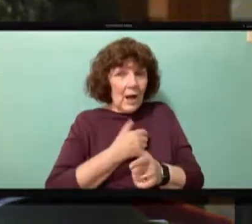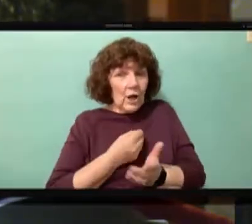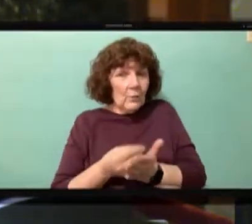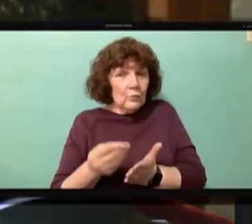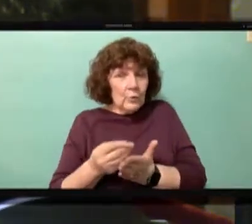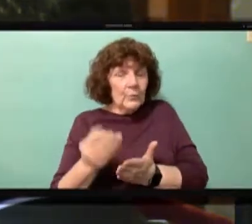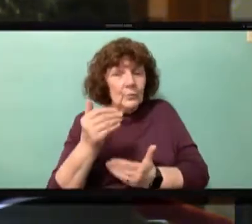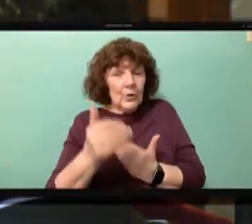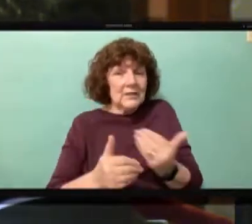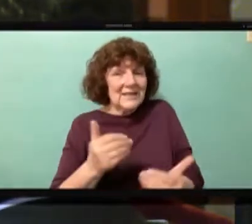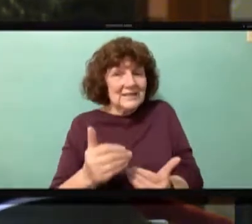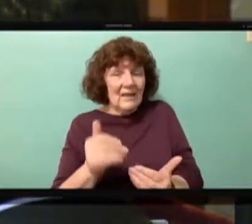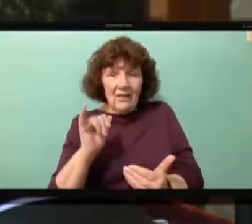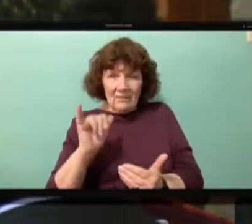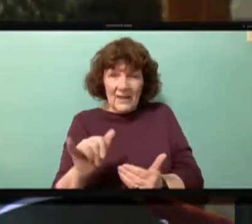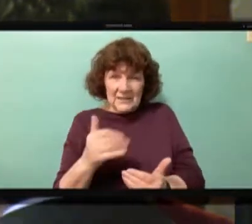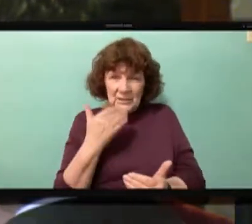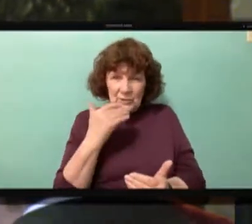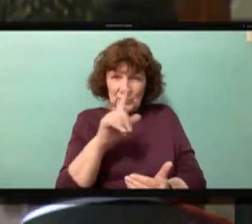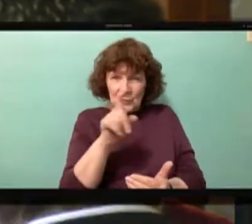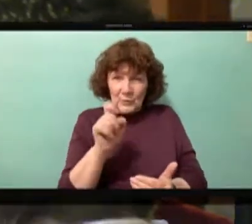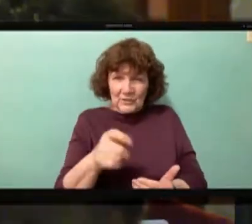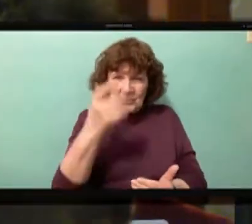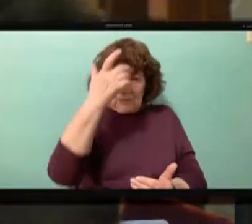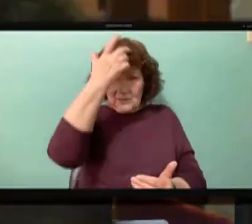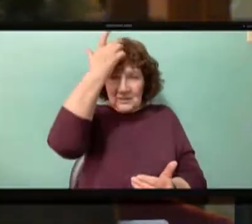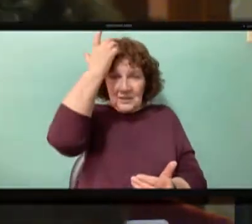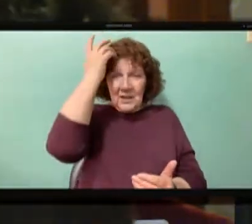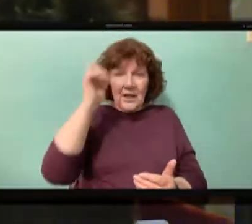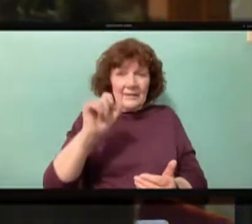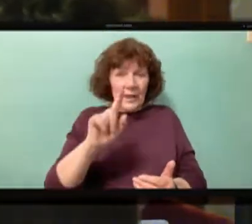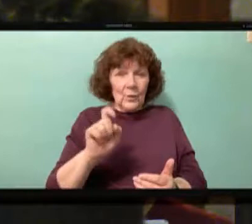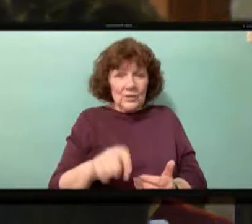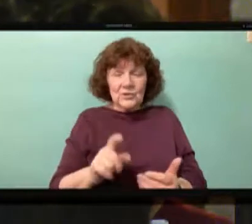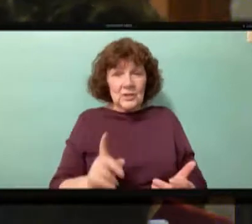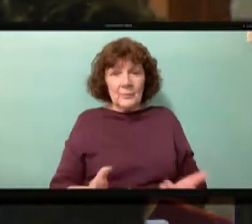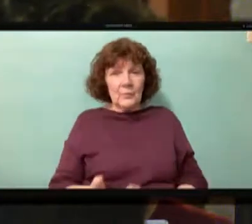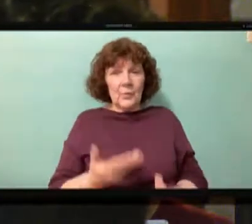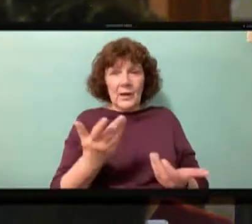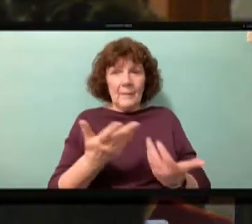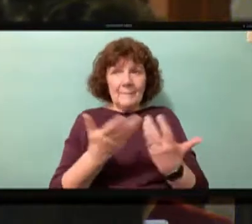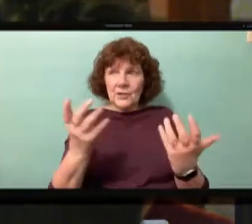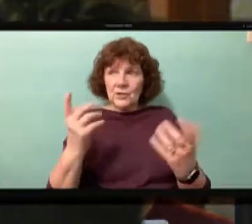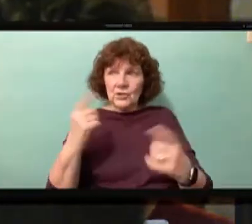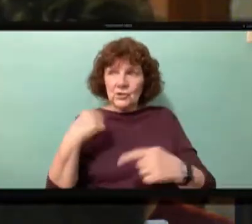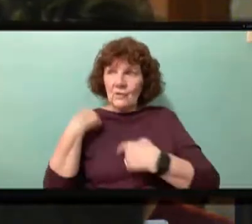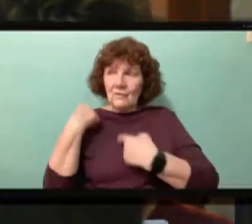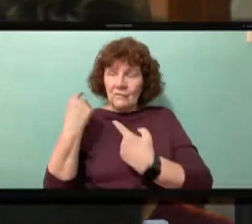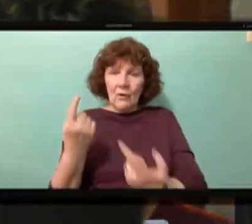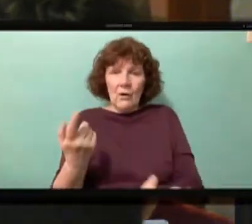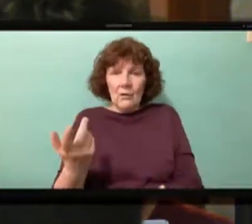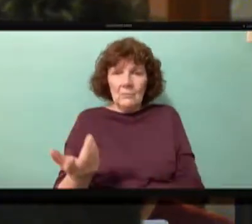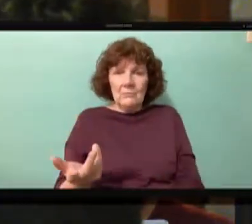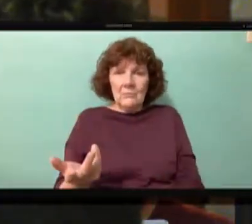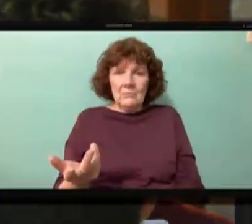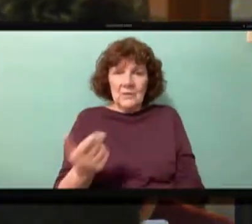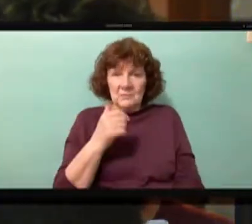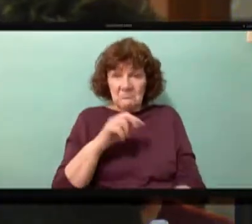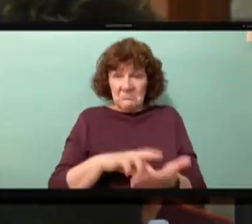Which is a valid question, but it's not one that has come up all that much heretofore. That doesn't mean that it isn't an appropriate question to